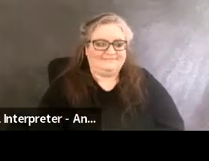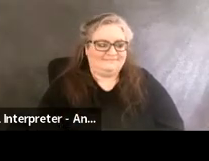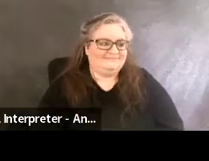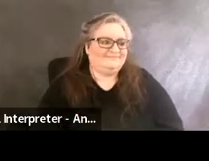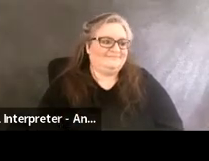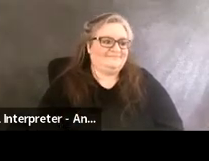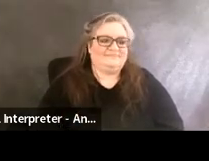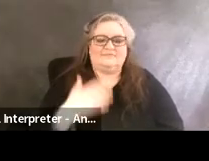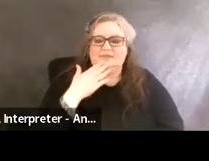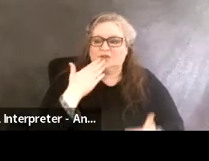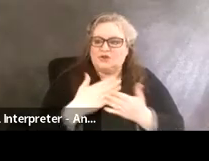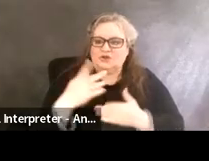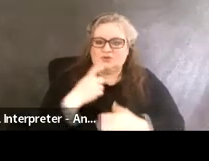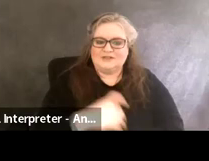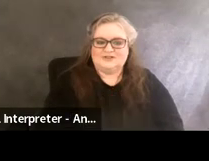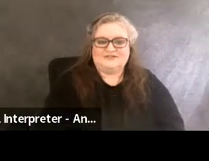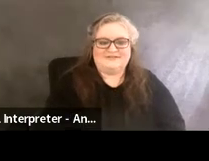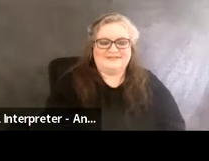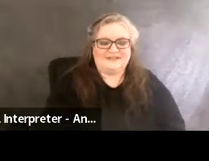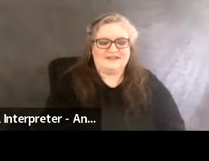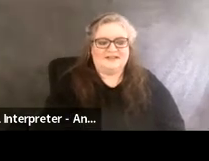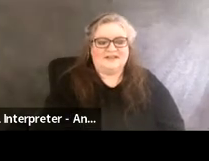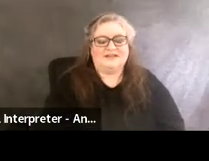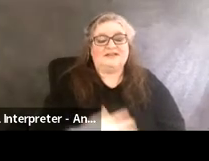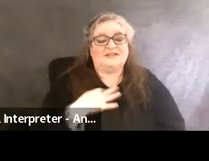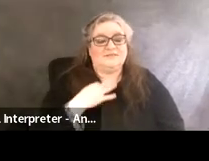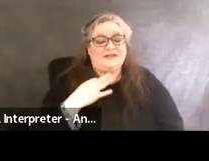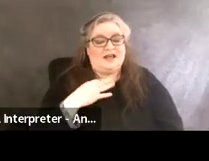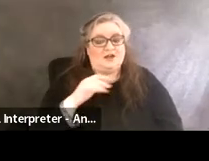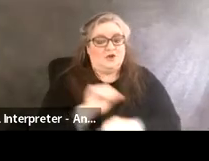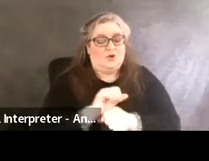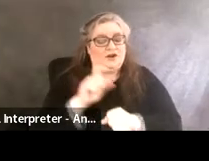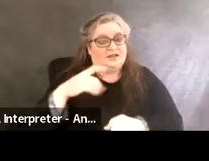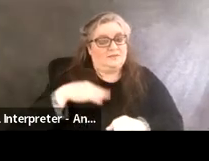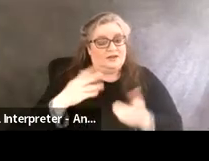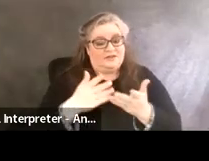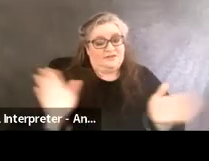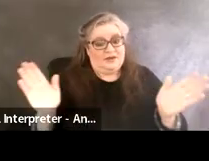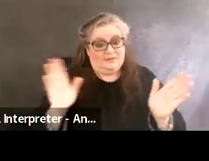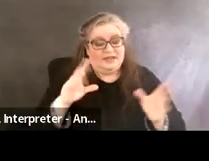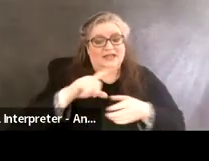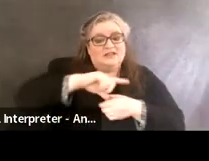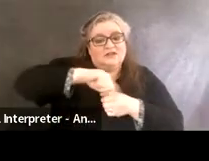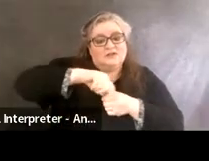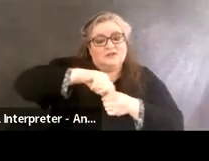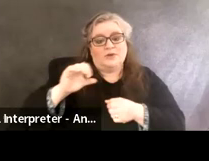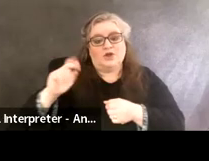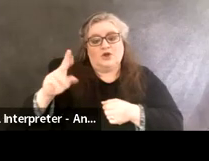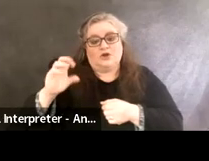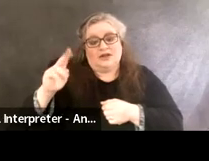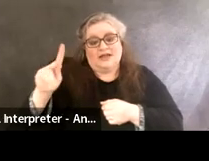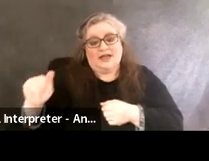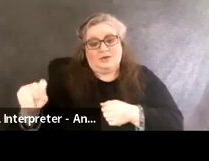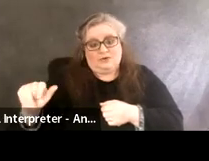Thanks, Jess. This is a good question. So in order to be eligible, your work needs to benefit the public in the suburban Cook County. While